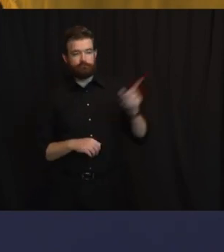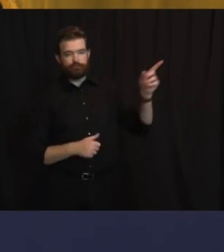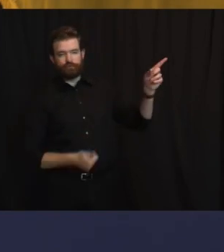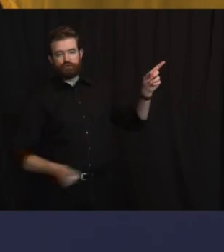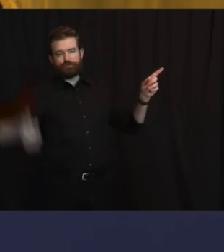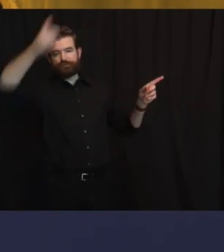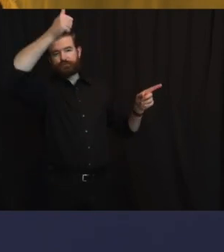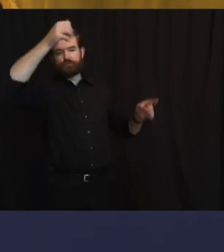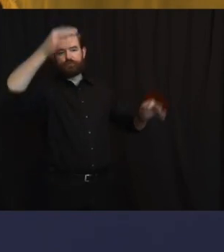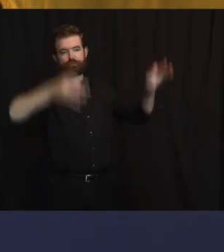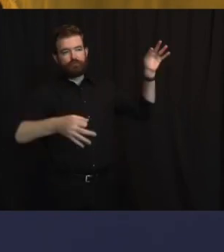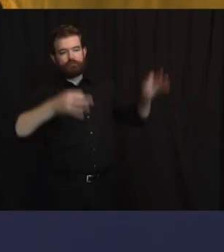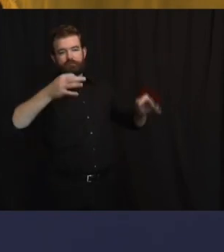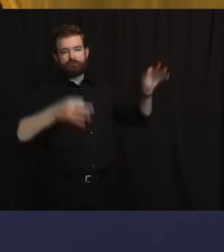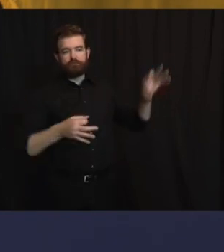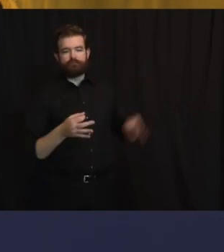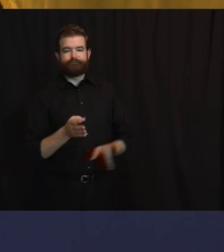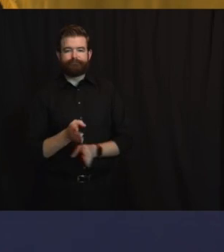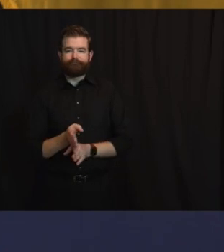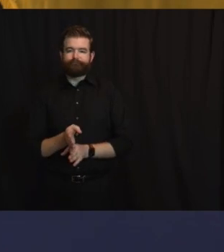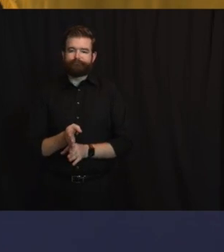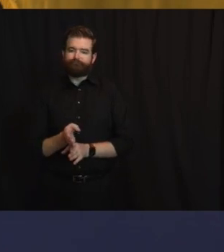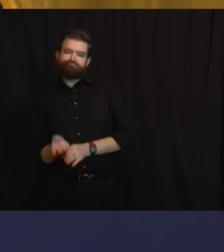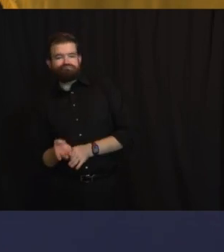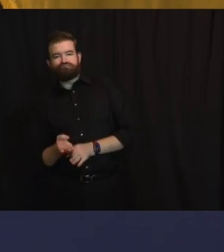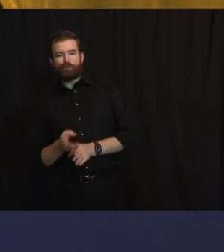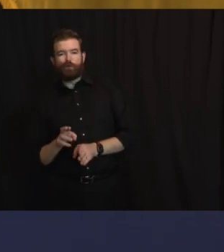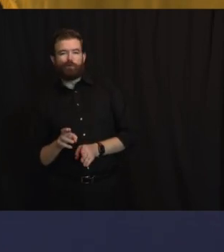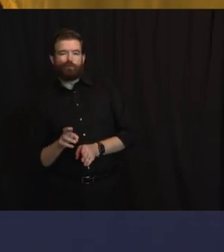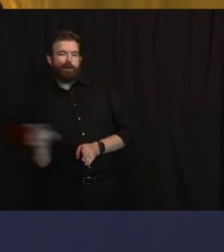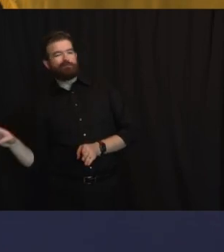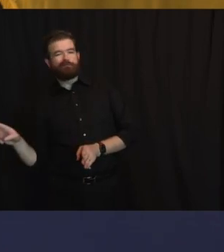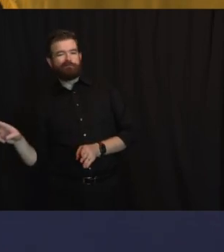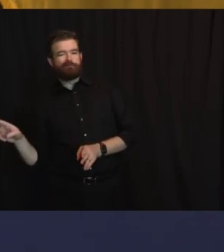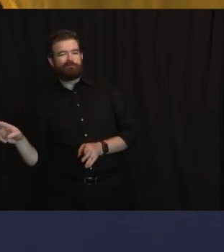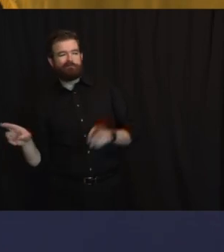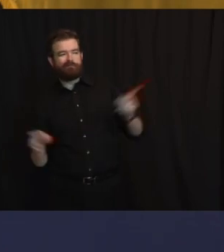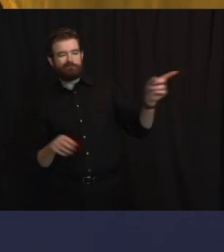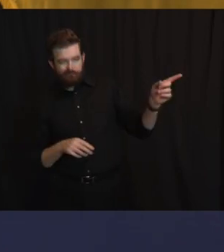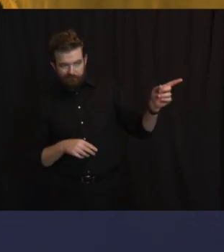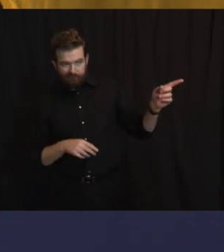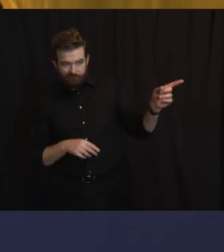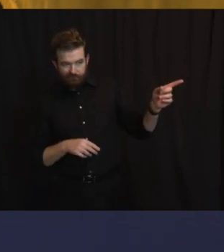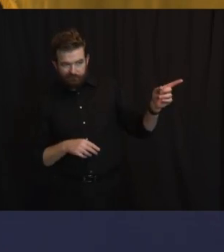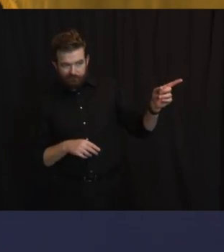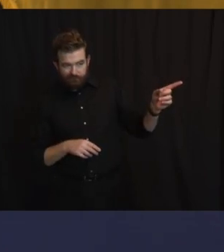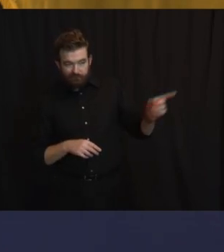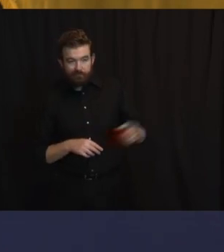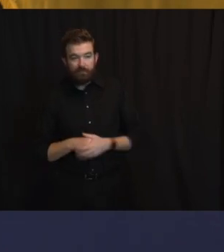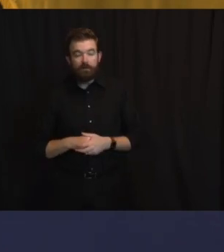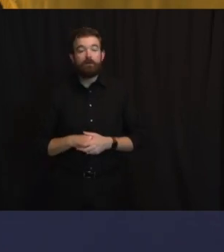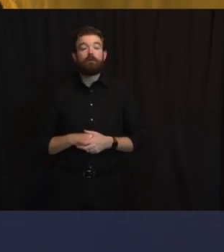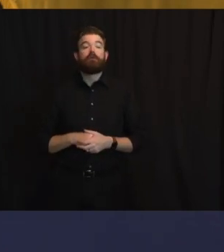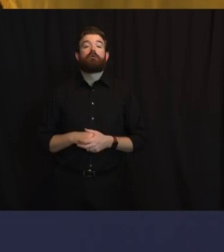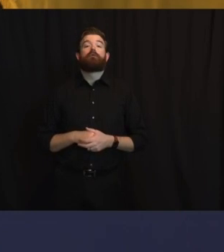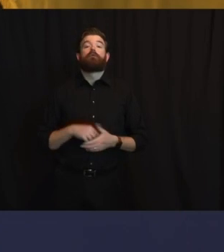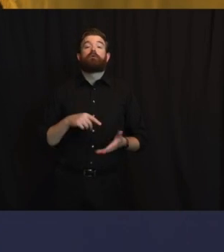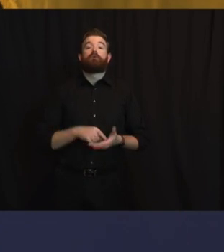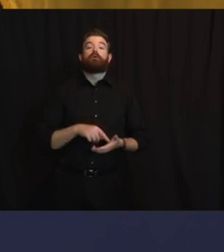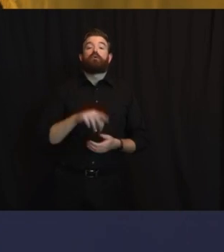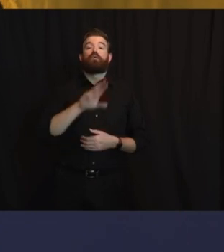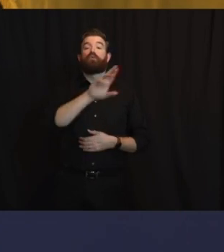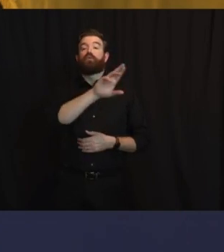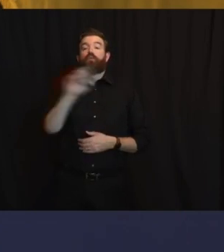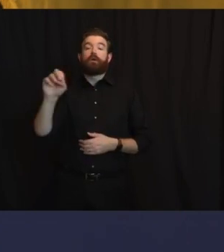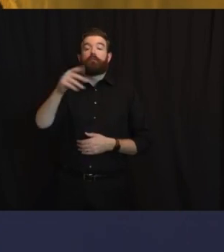on the other side of this issue. So the need for it and the need to do it preemptively so that we're